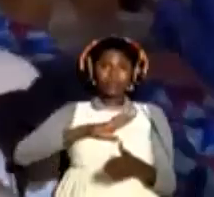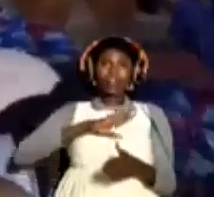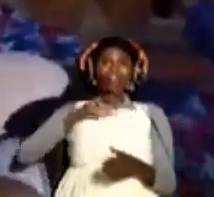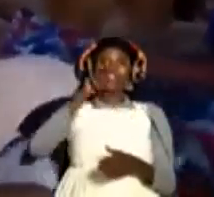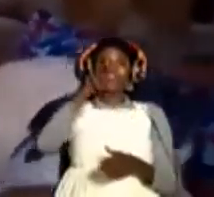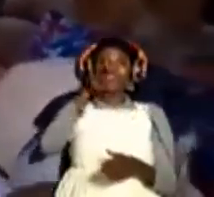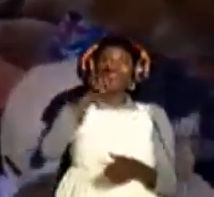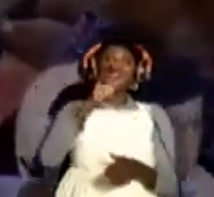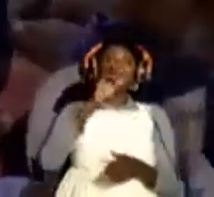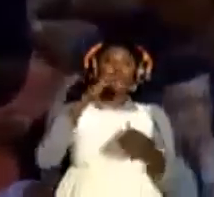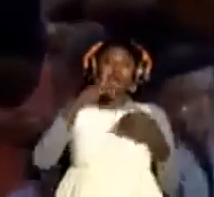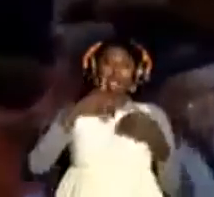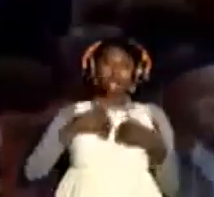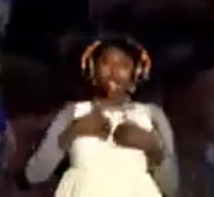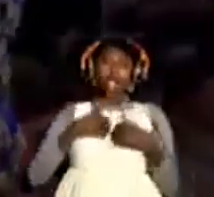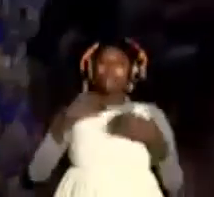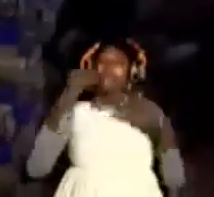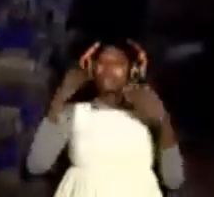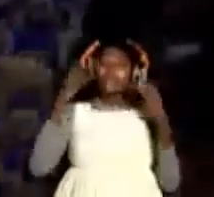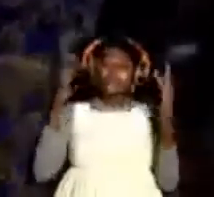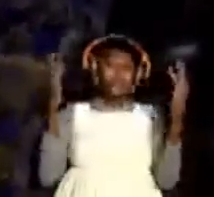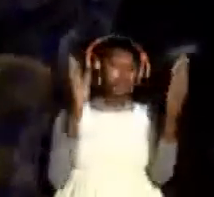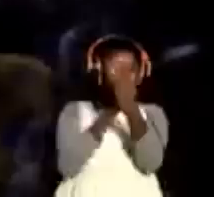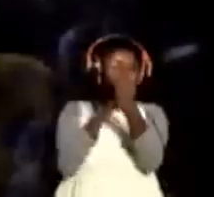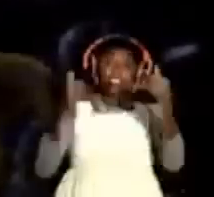you have faced the brunt of challenges.